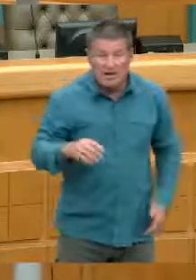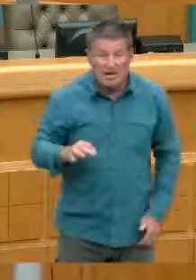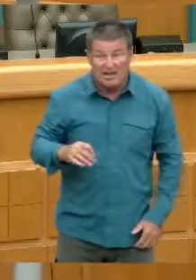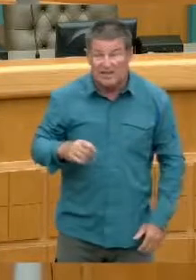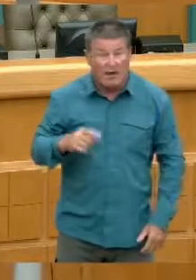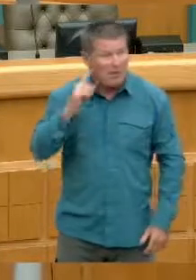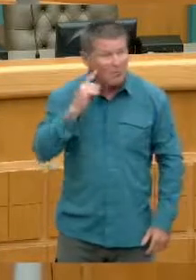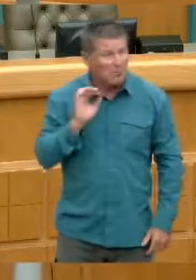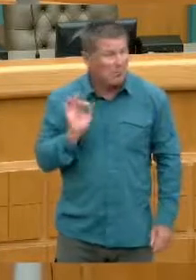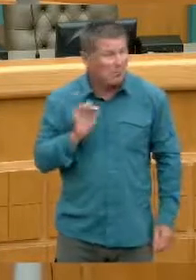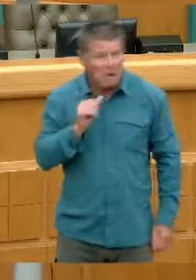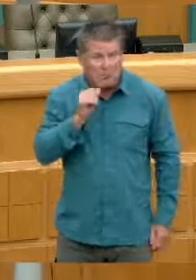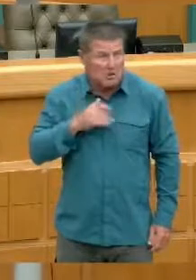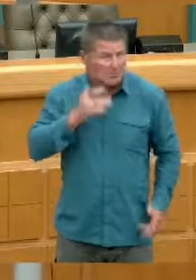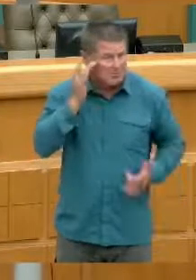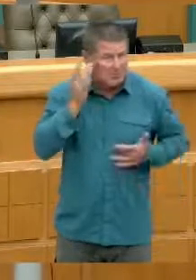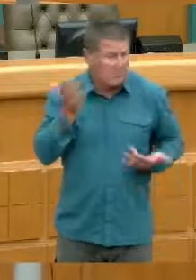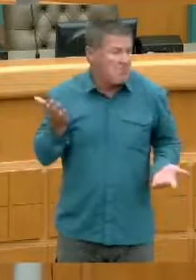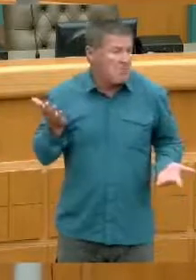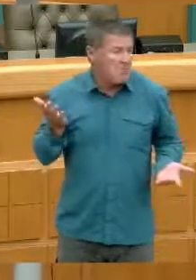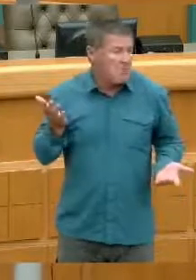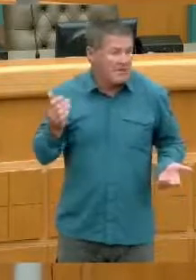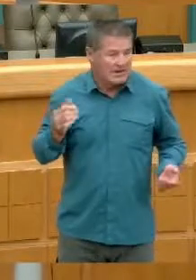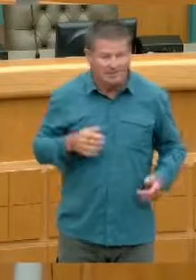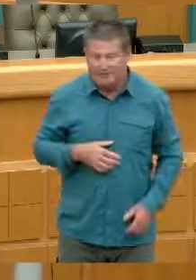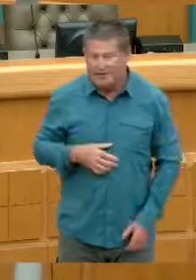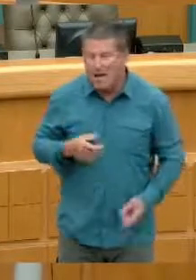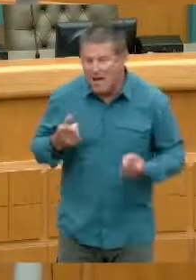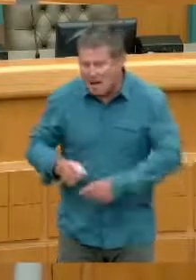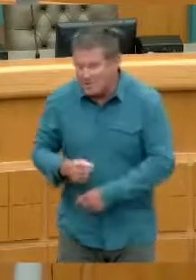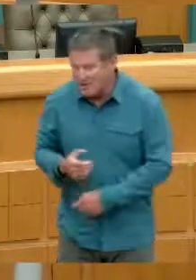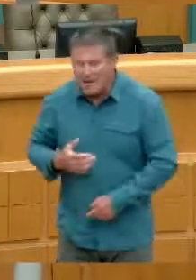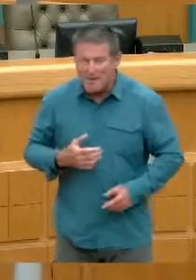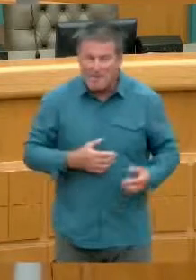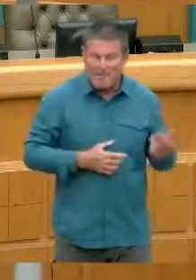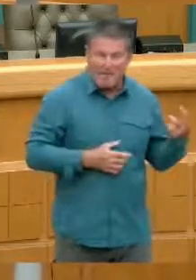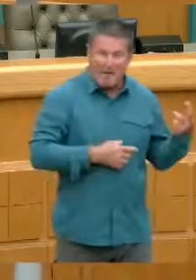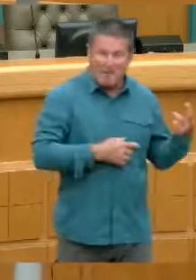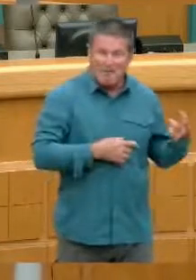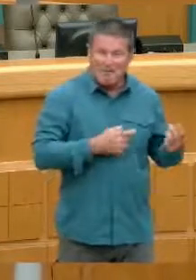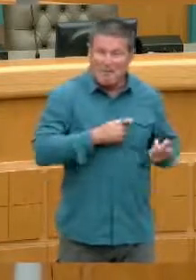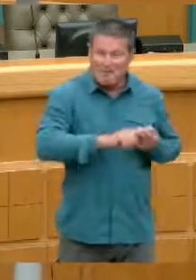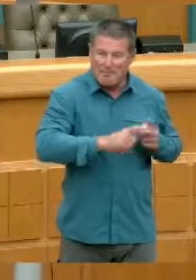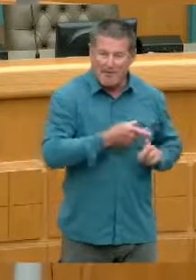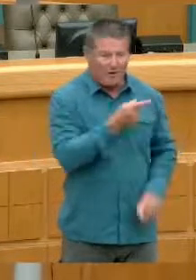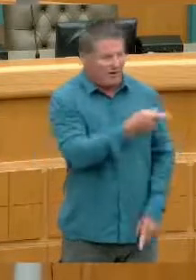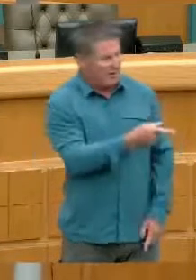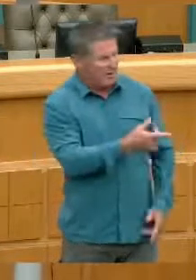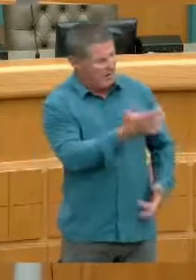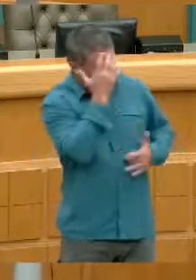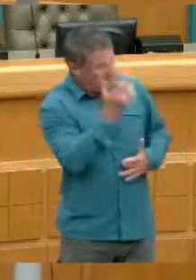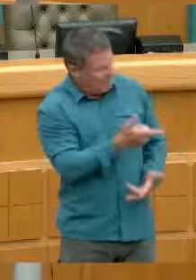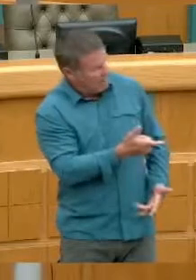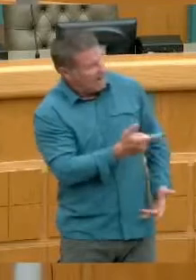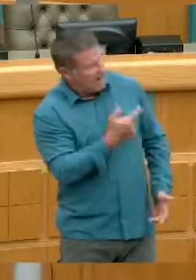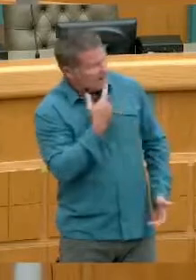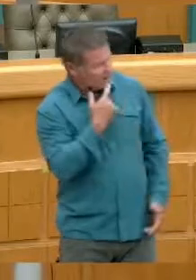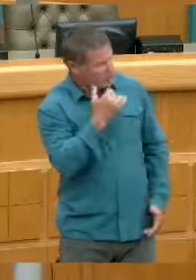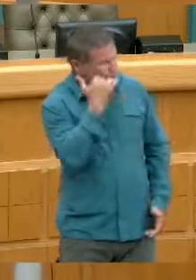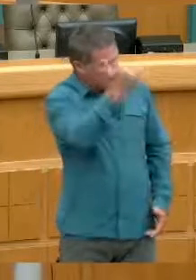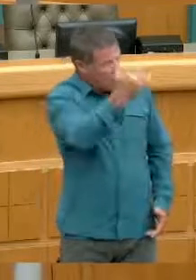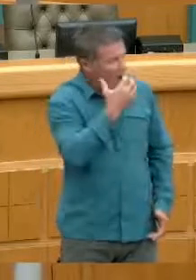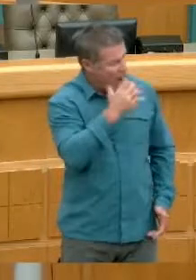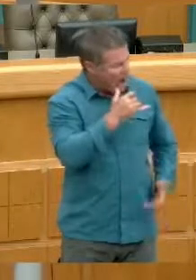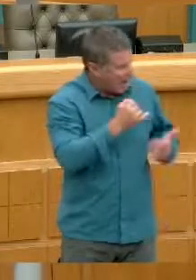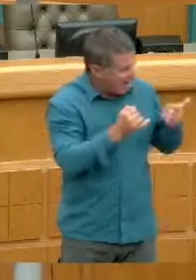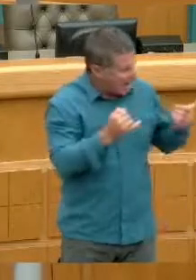have COVID-19, one of my friends this week got sick, and I said, hey, you should call the